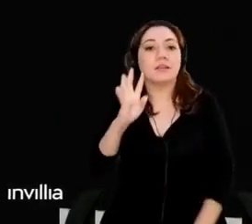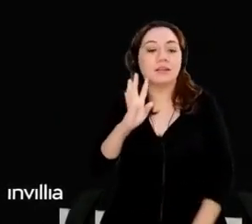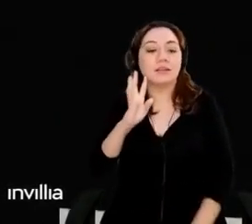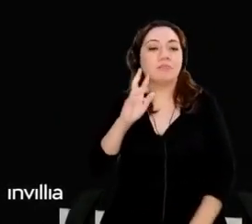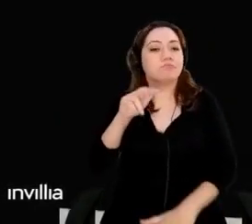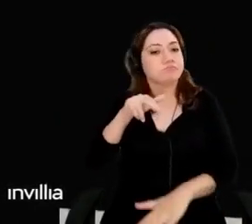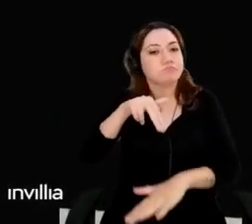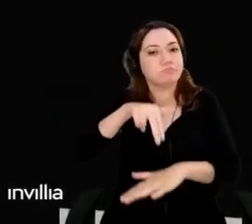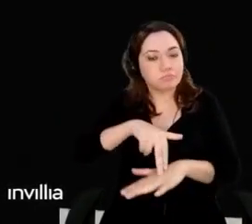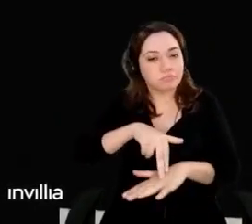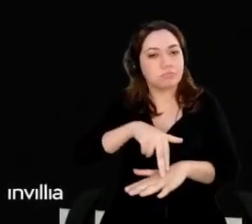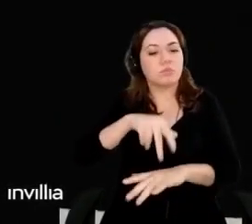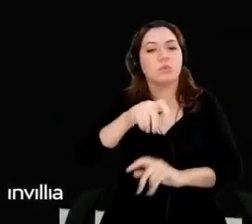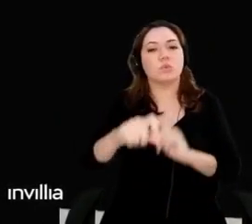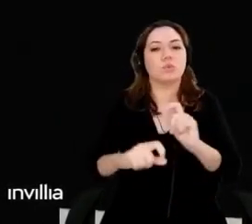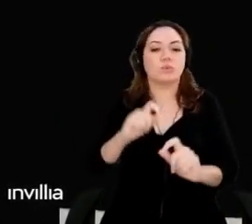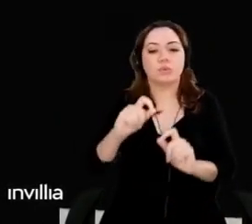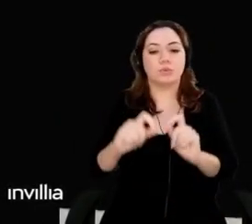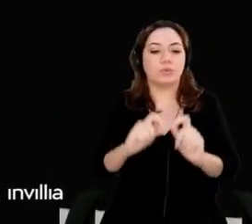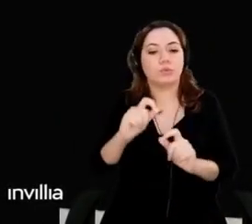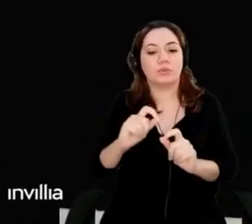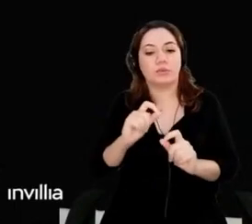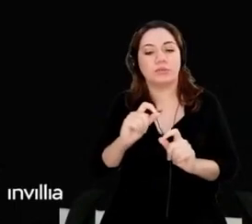after lunch.